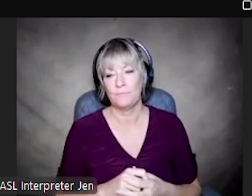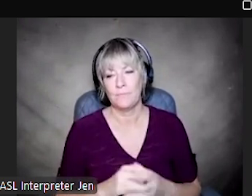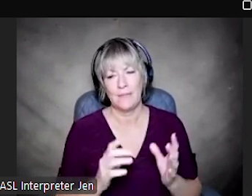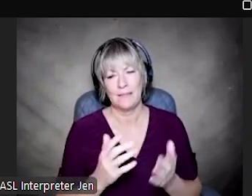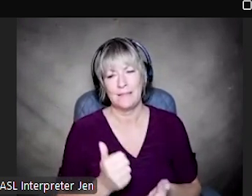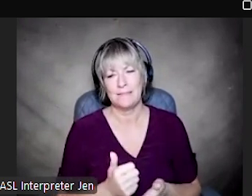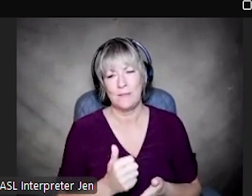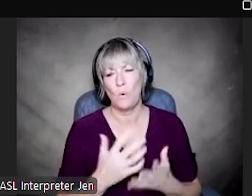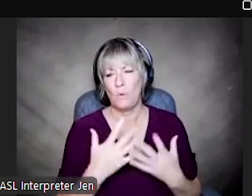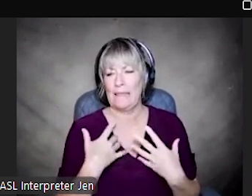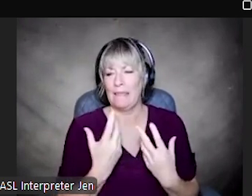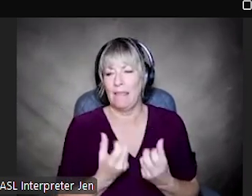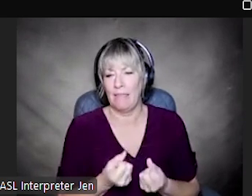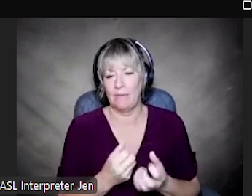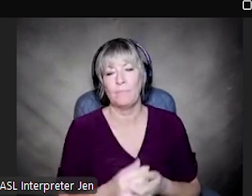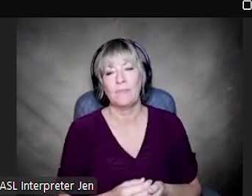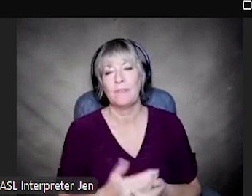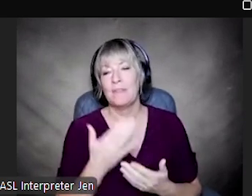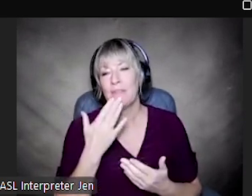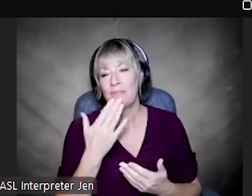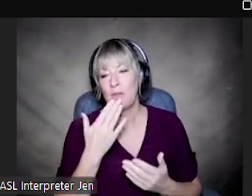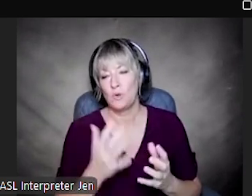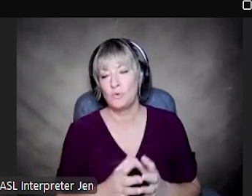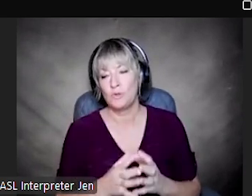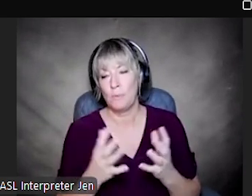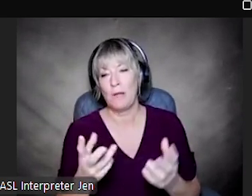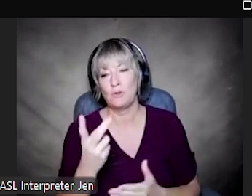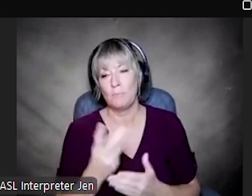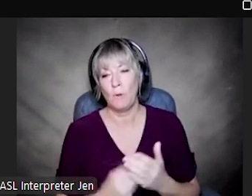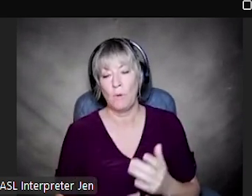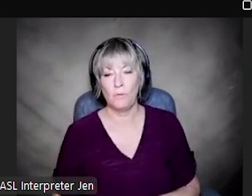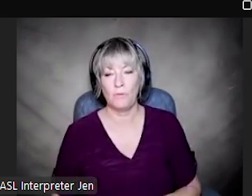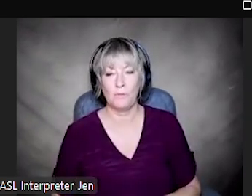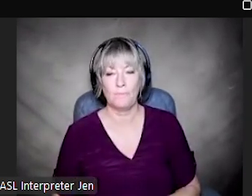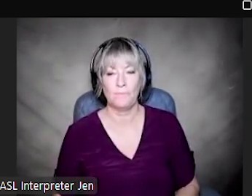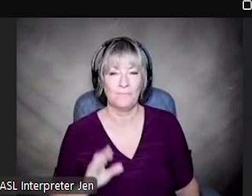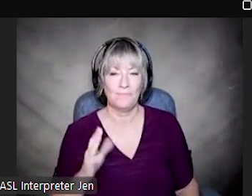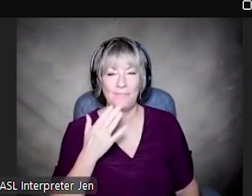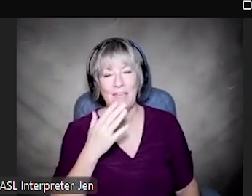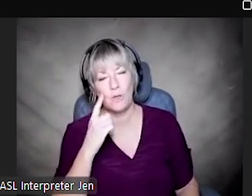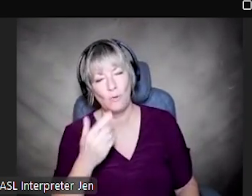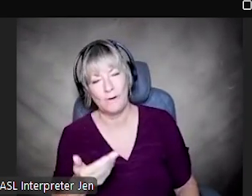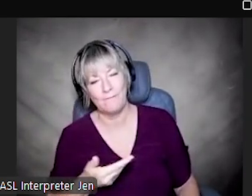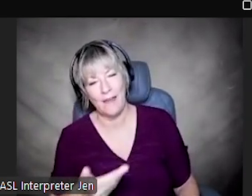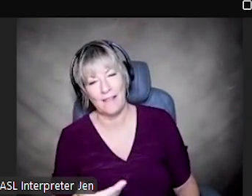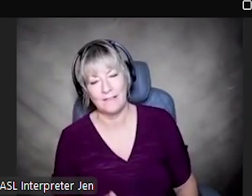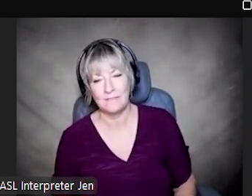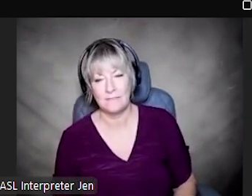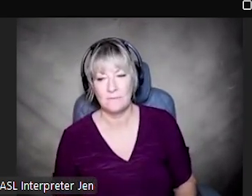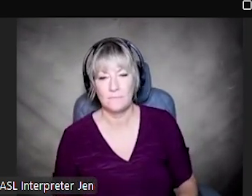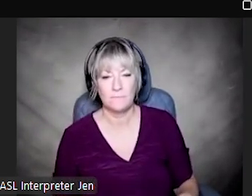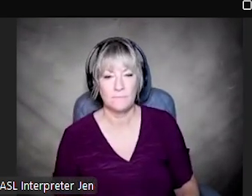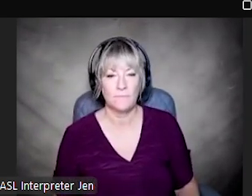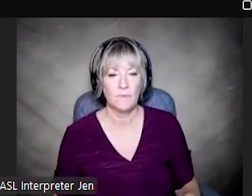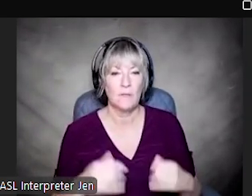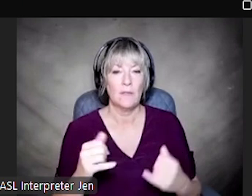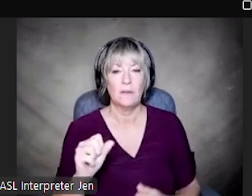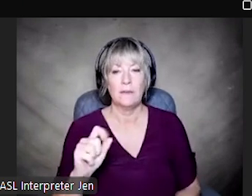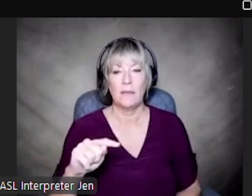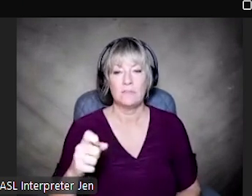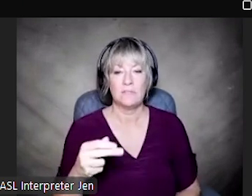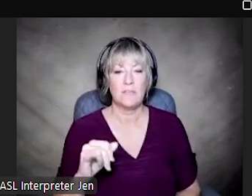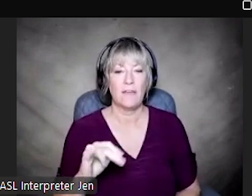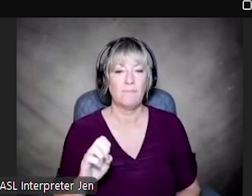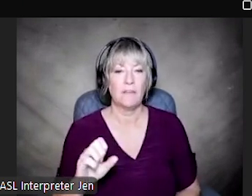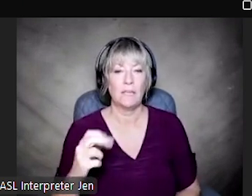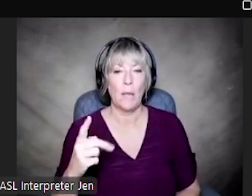so healing. So thank you so much to you both. Thank you for having us. Mm-hmm. And let's go to Stephanie